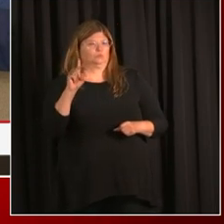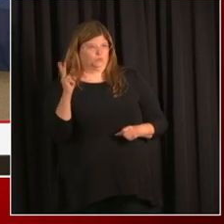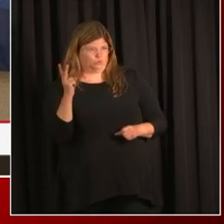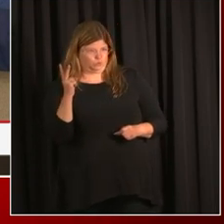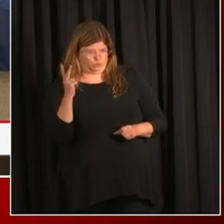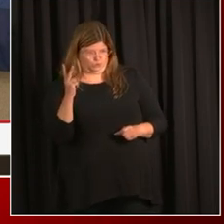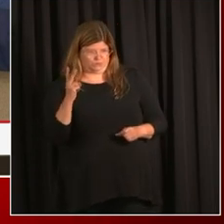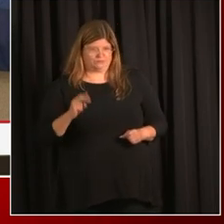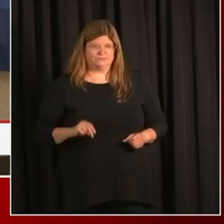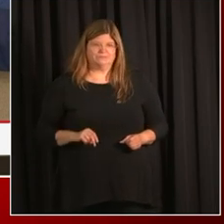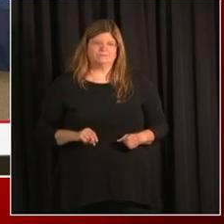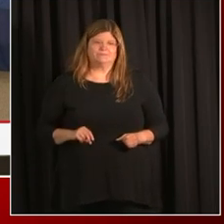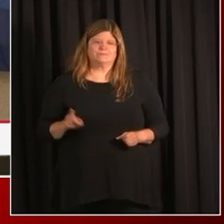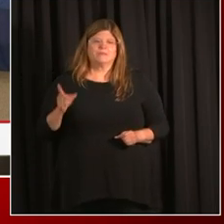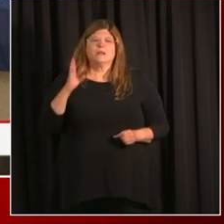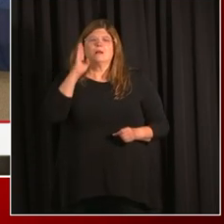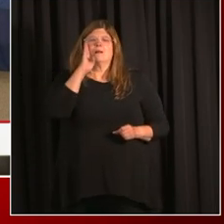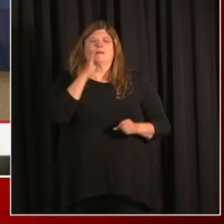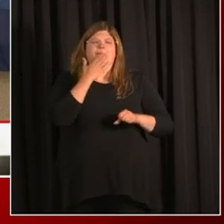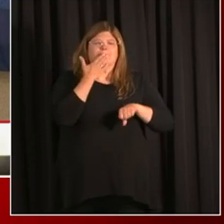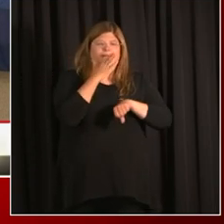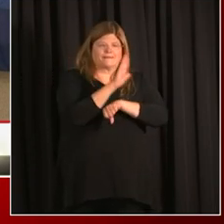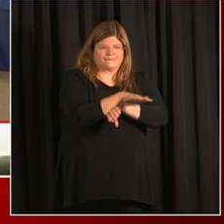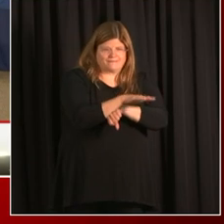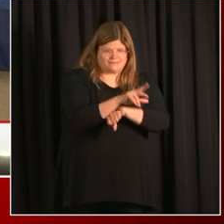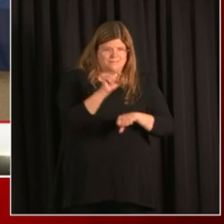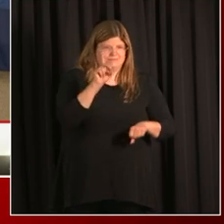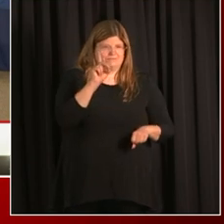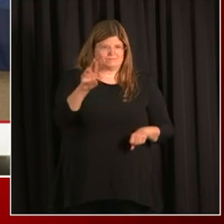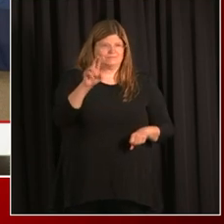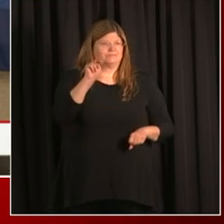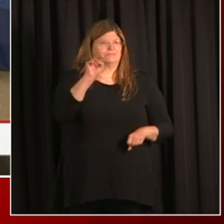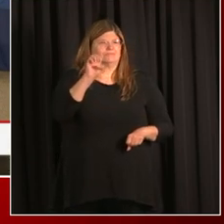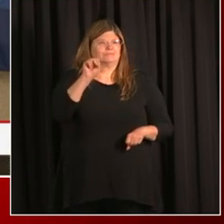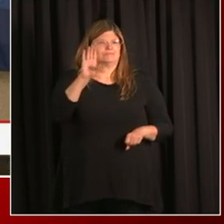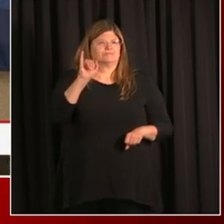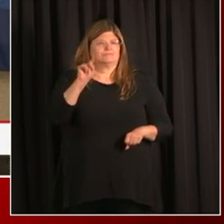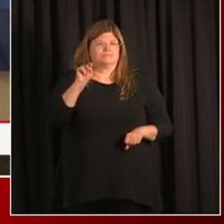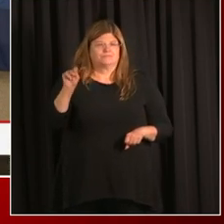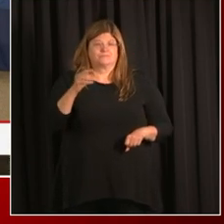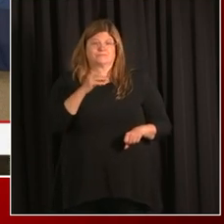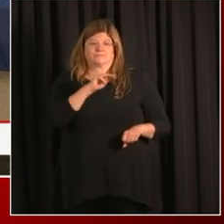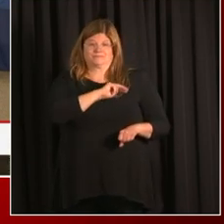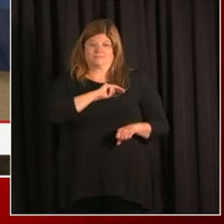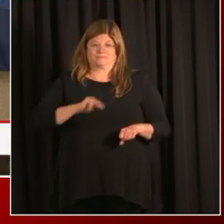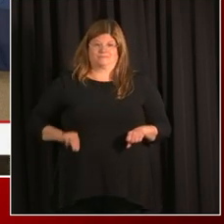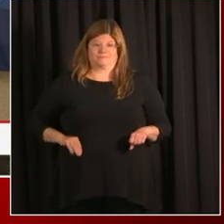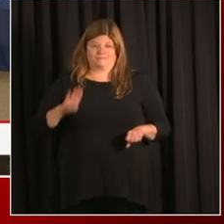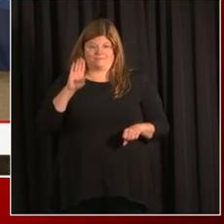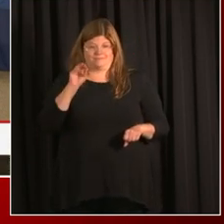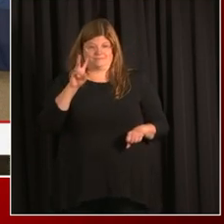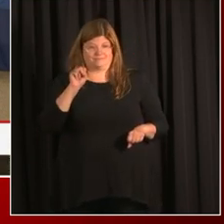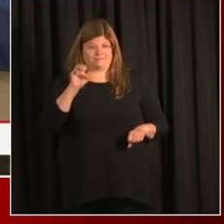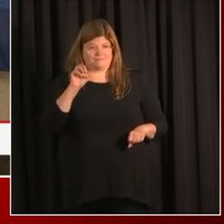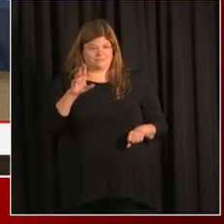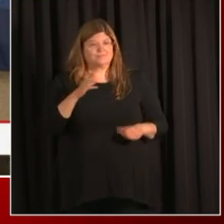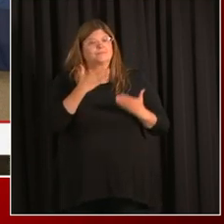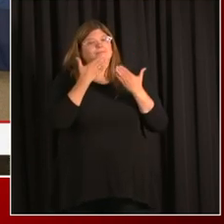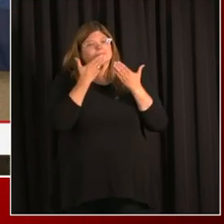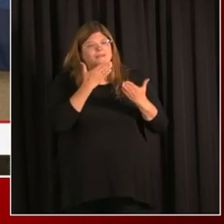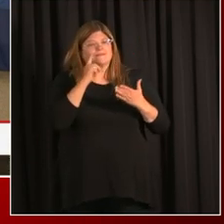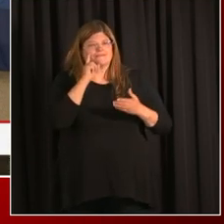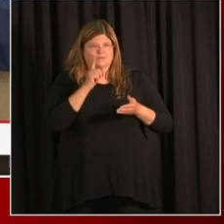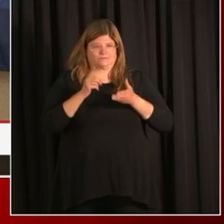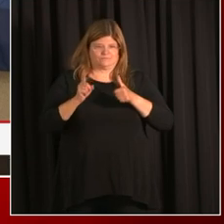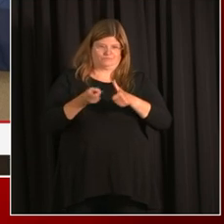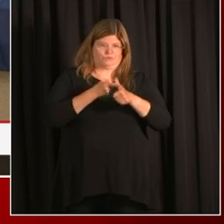Yes, good evening, Dr. Nesbitt and Mayor Bowser. Thank you first of all, for your service to our